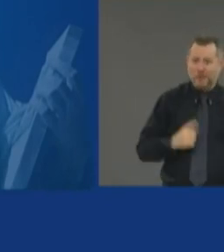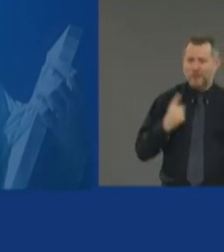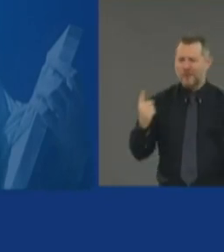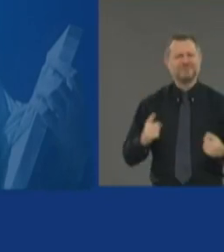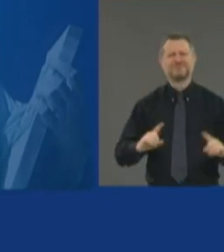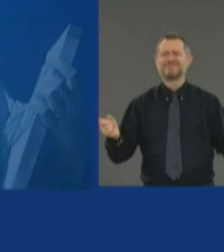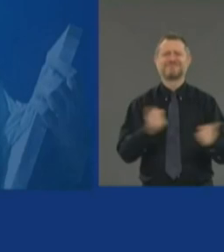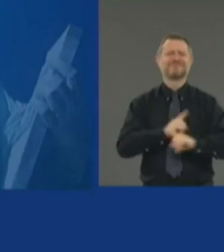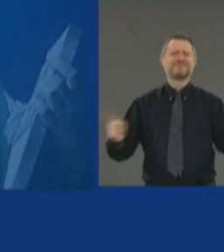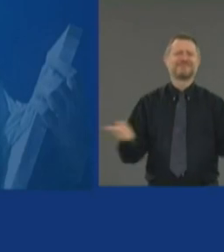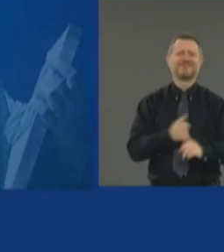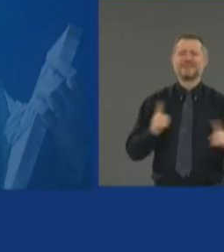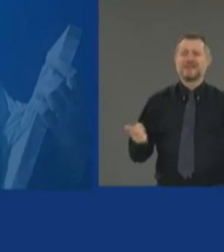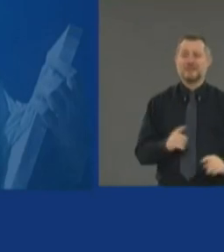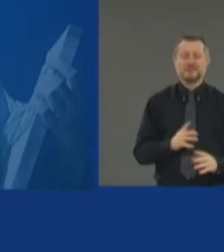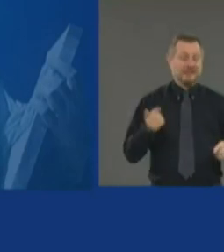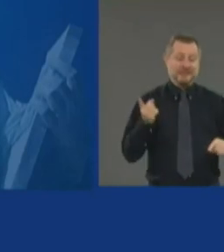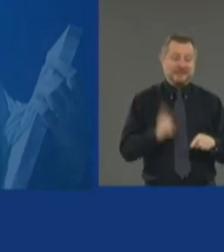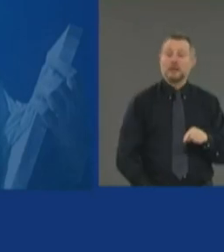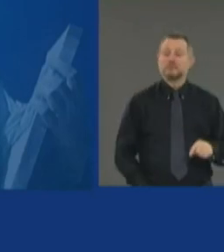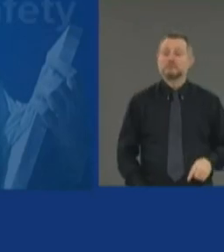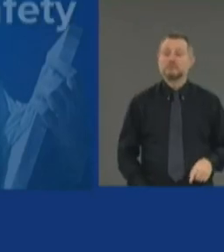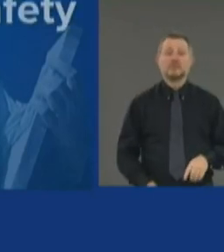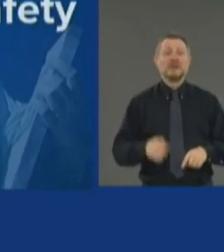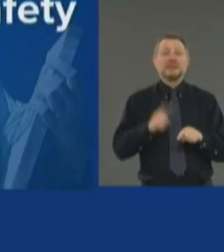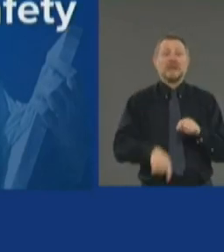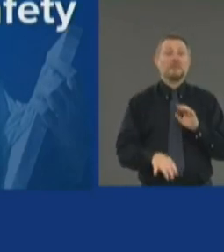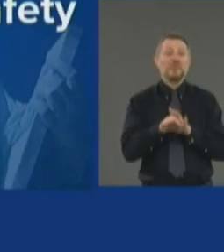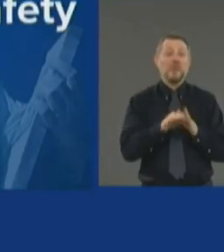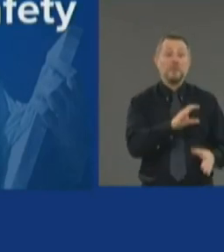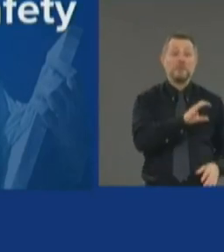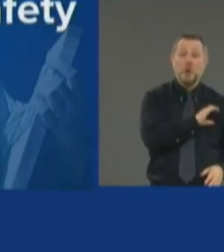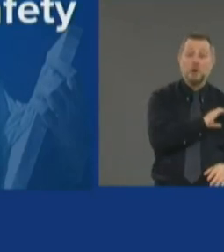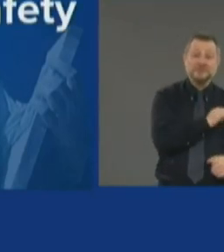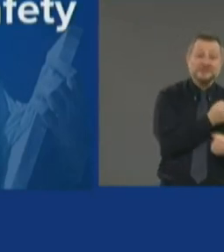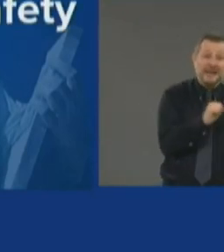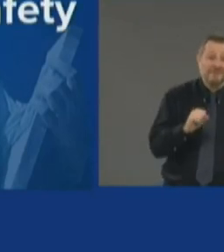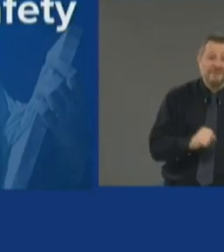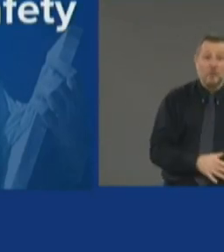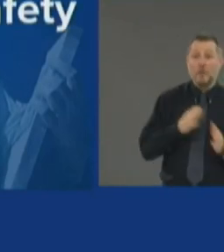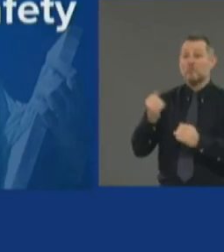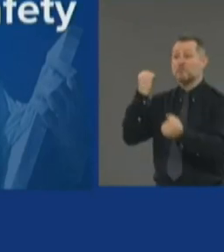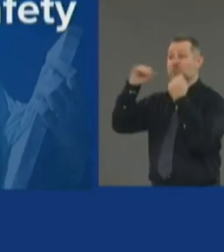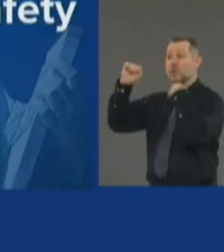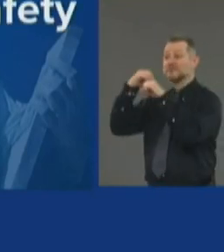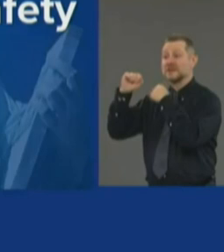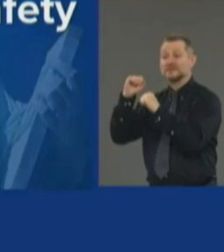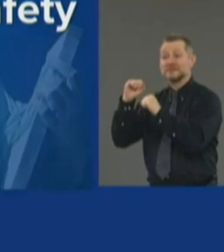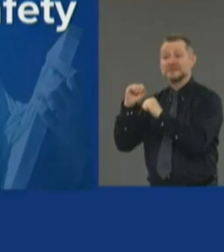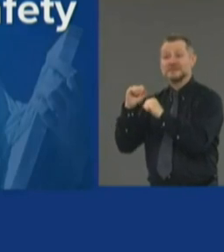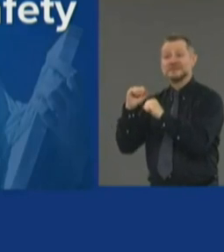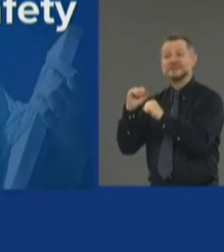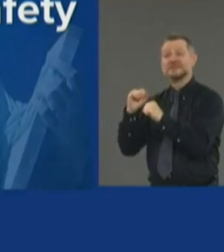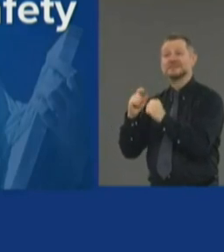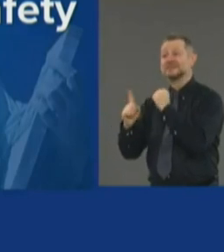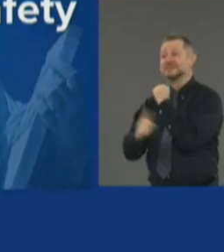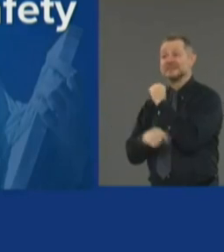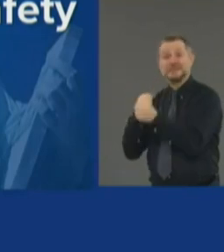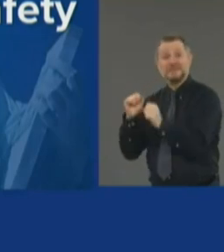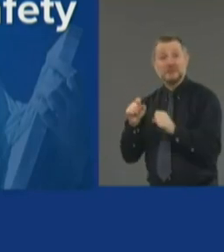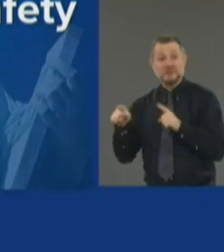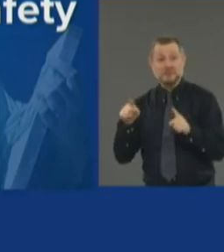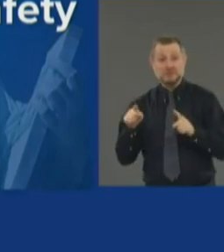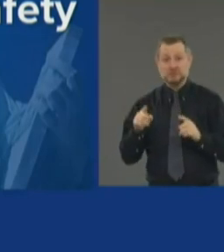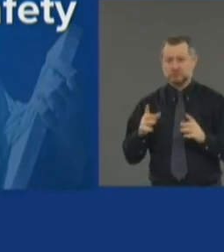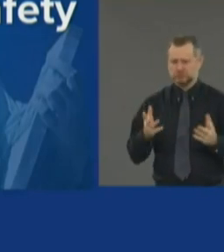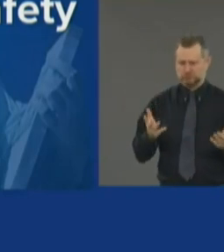or. It can't be police safety or prosecutor safety. Pick a side. Which are